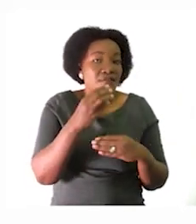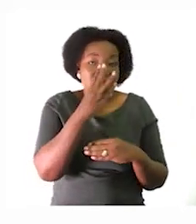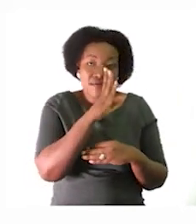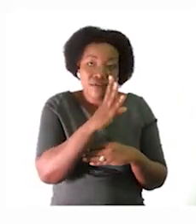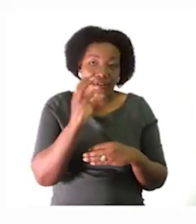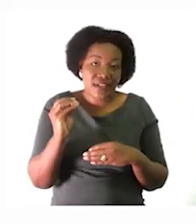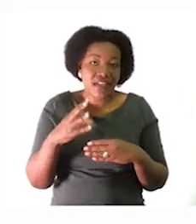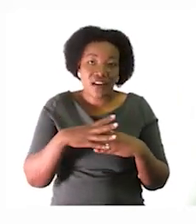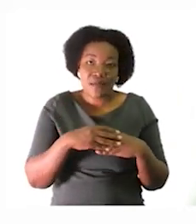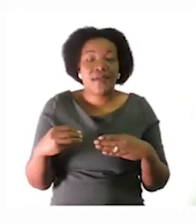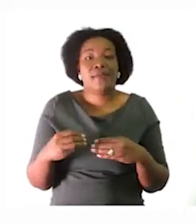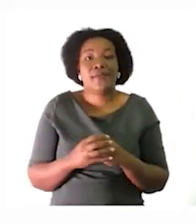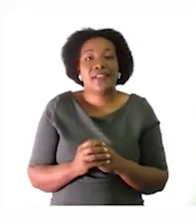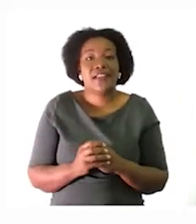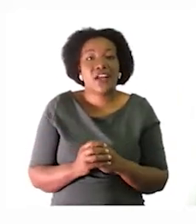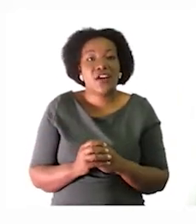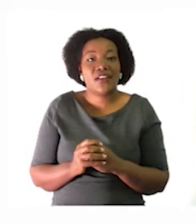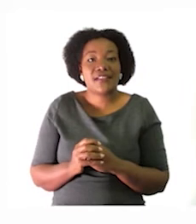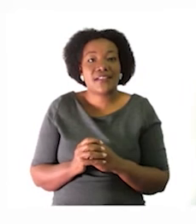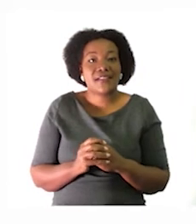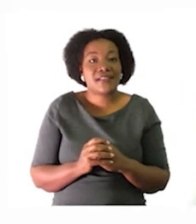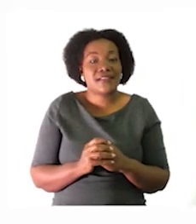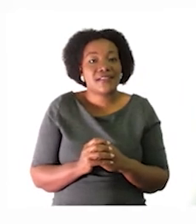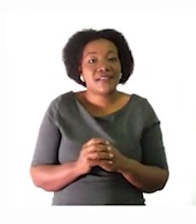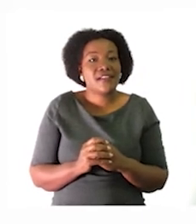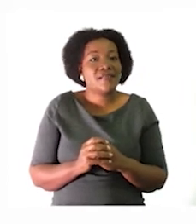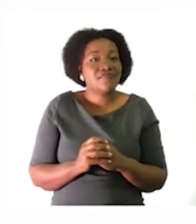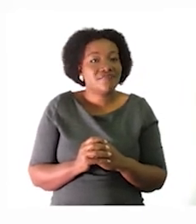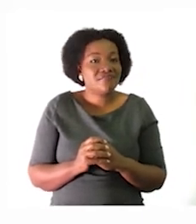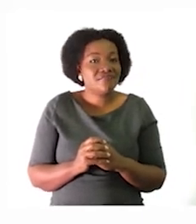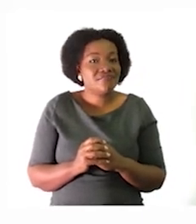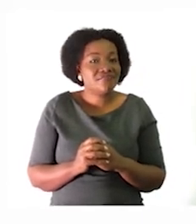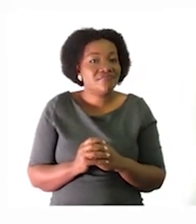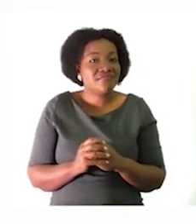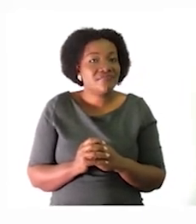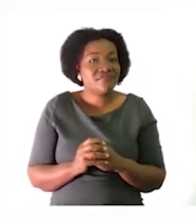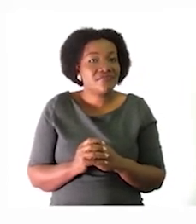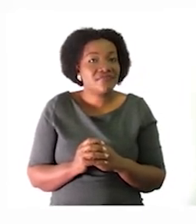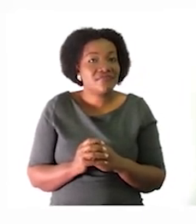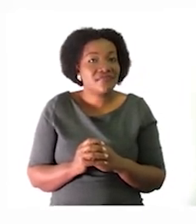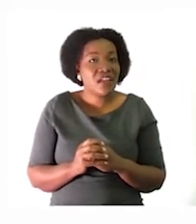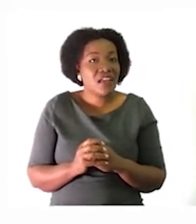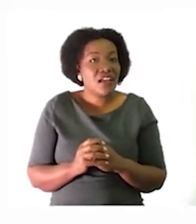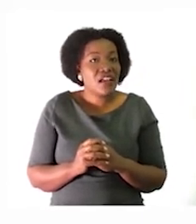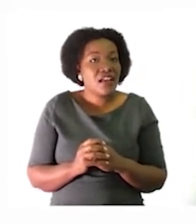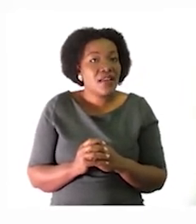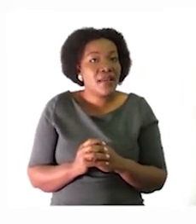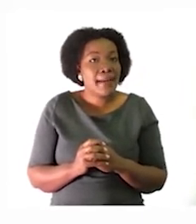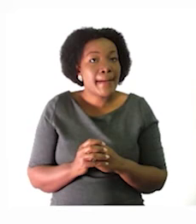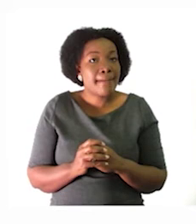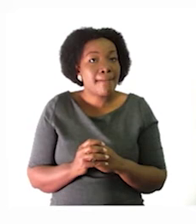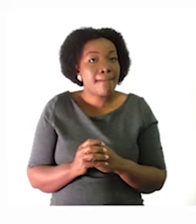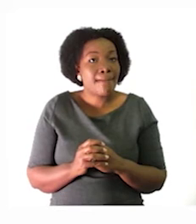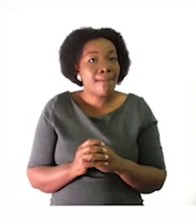40 what? 40 Namibian dollars. Although when we are writing, the dollar sign comes first, but when we are